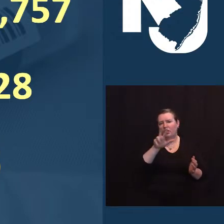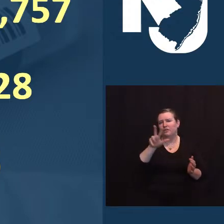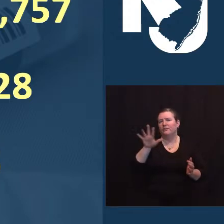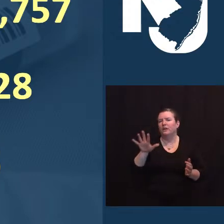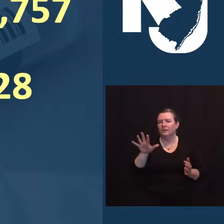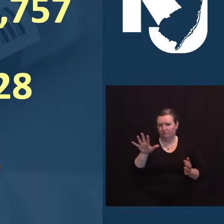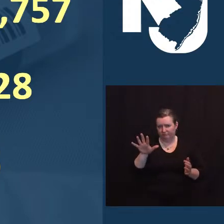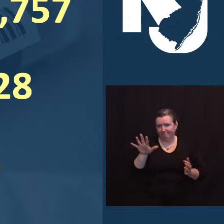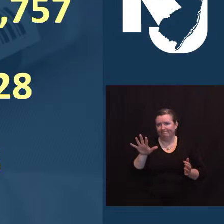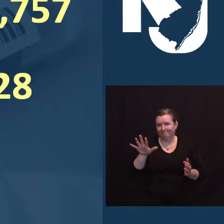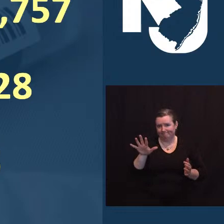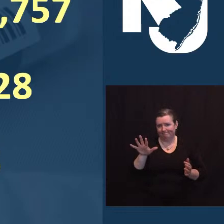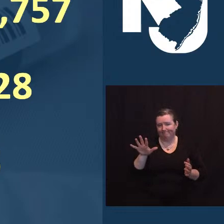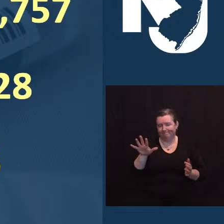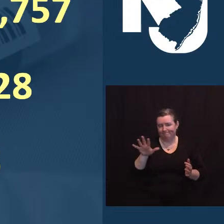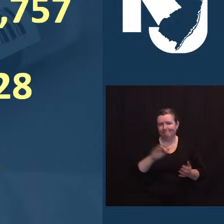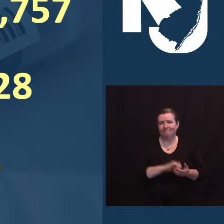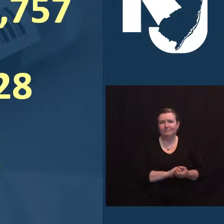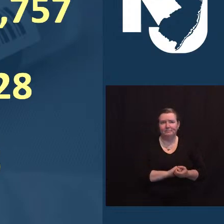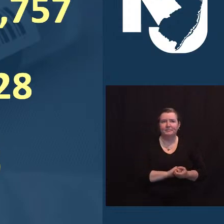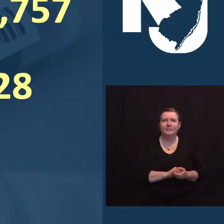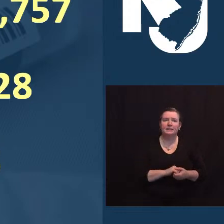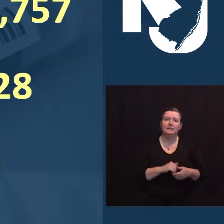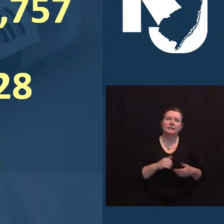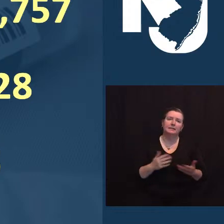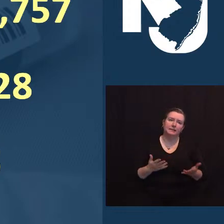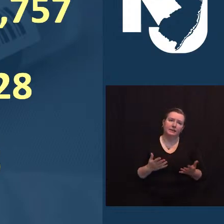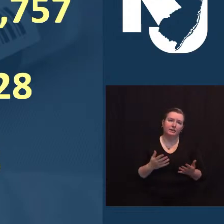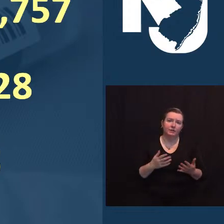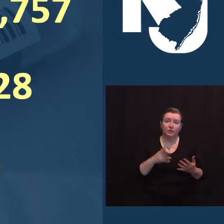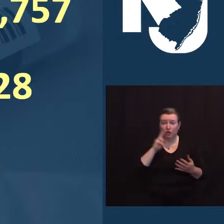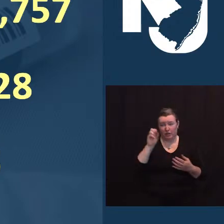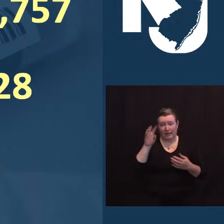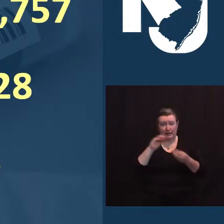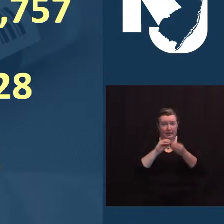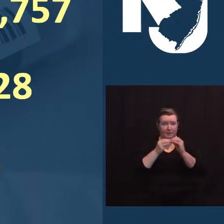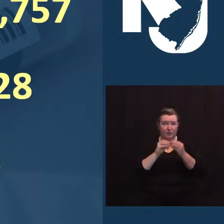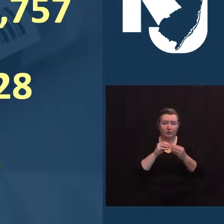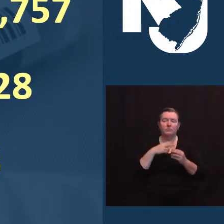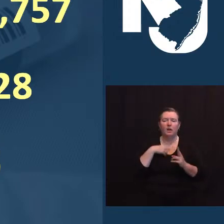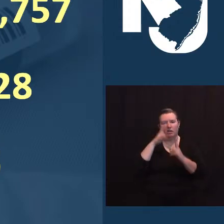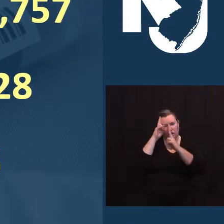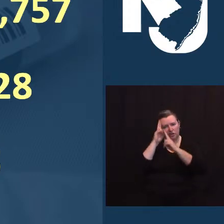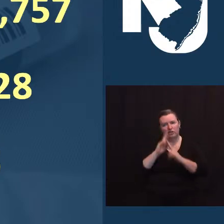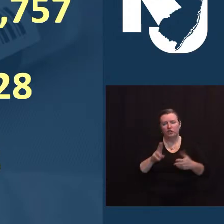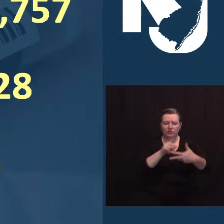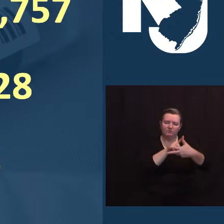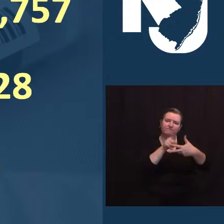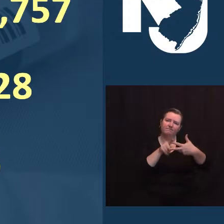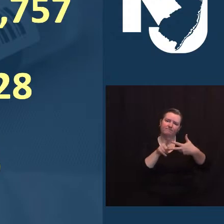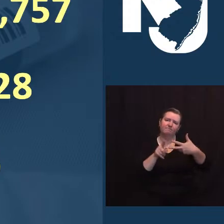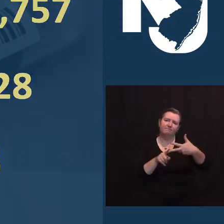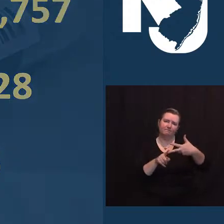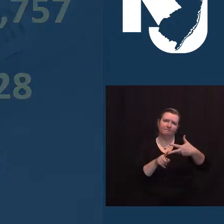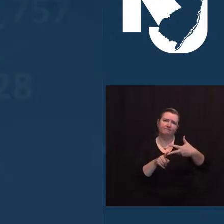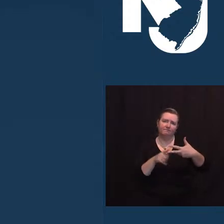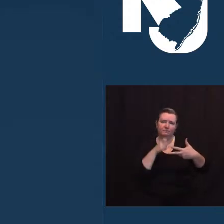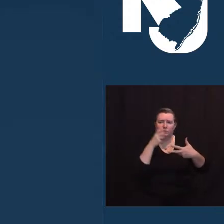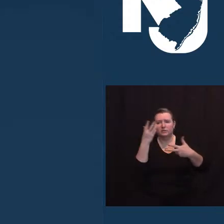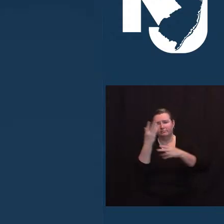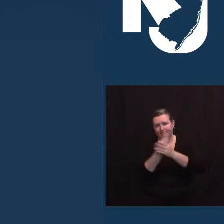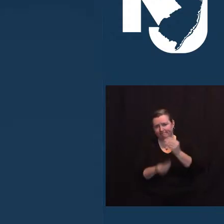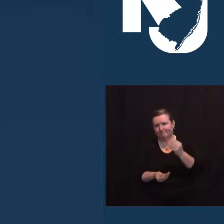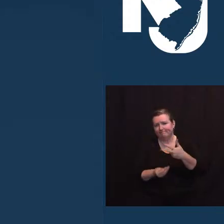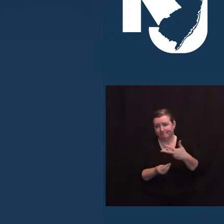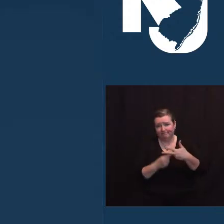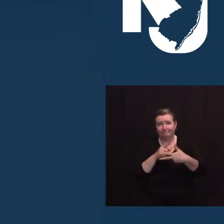2,535. With that, let's take a couple of minutes and honor the lives of several more of those who we have recently lost.